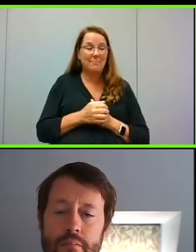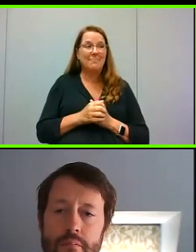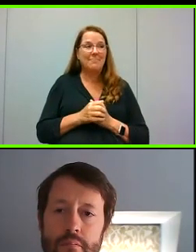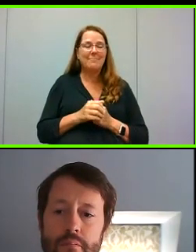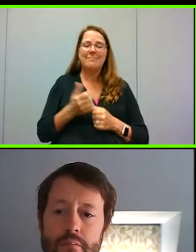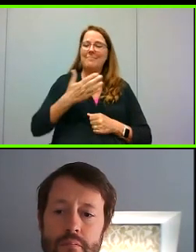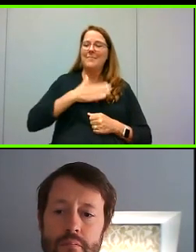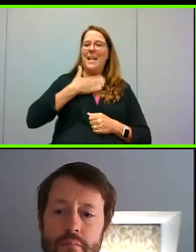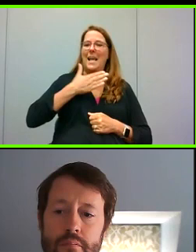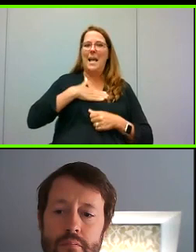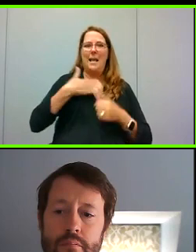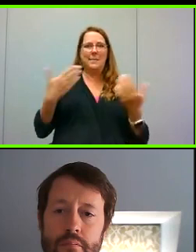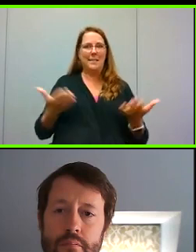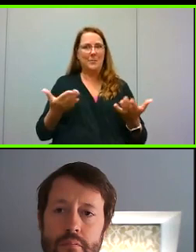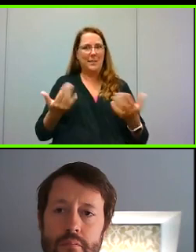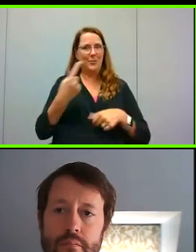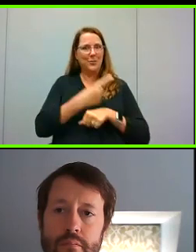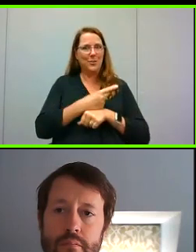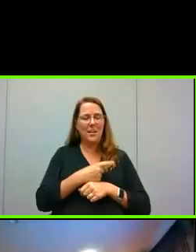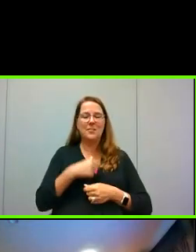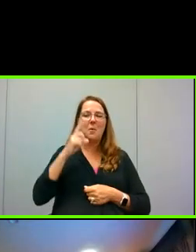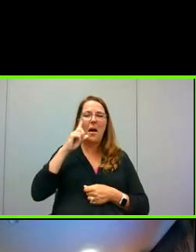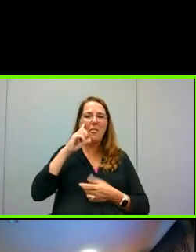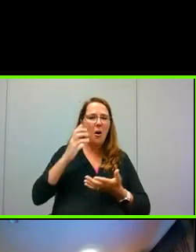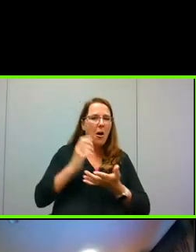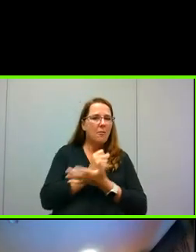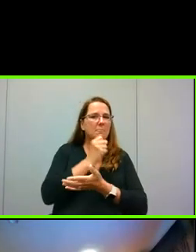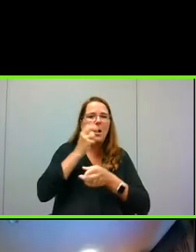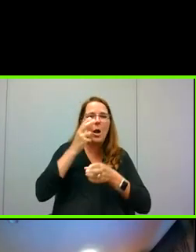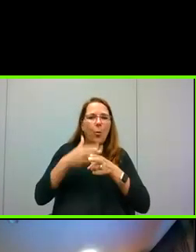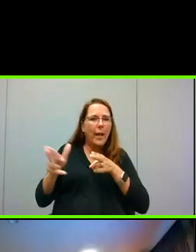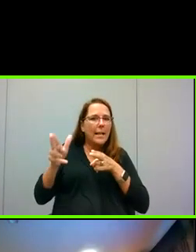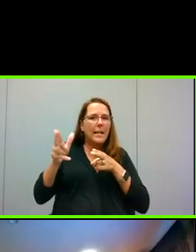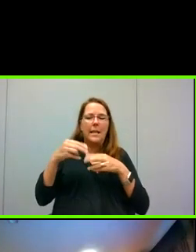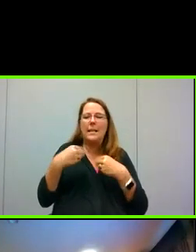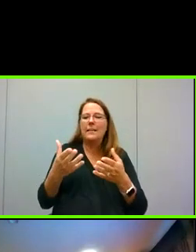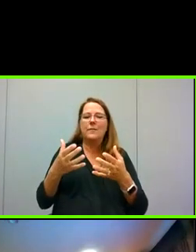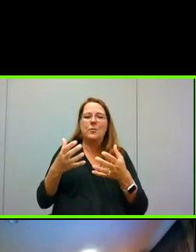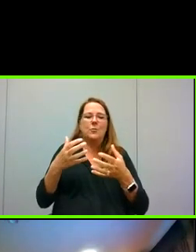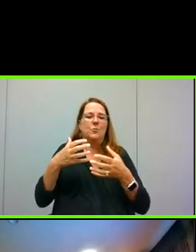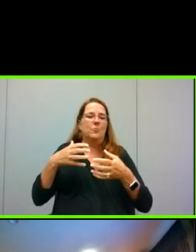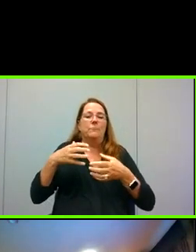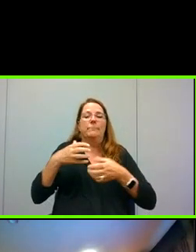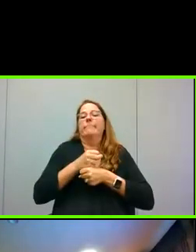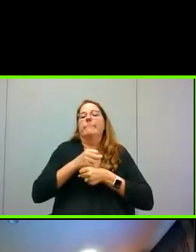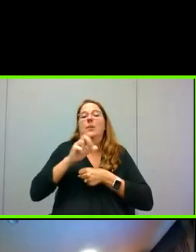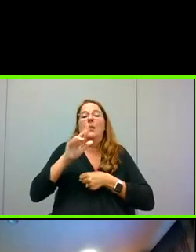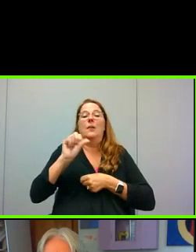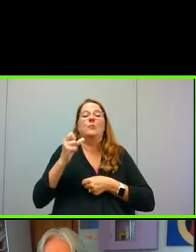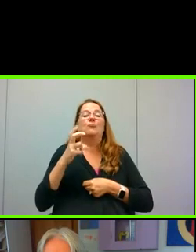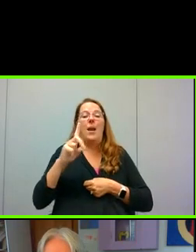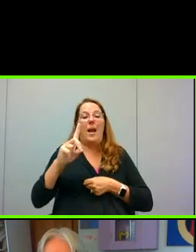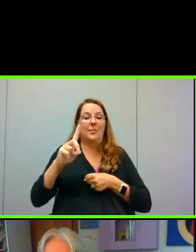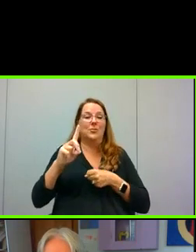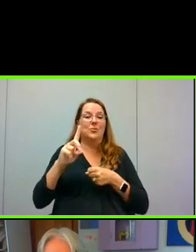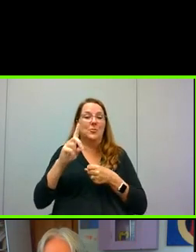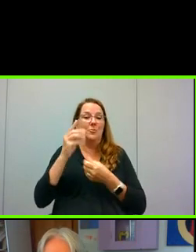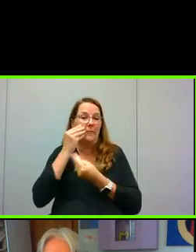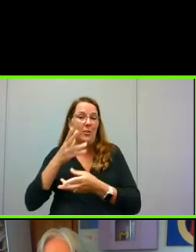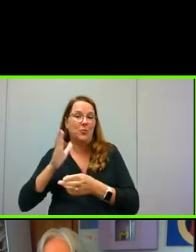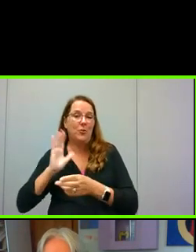I'm so glad to be here today. So I thought what I would do very quickly is give you a real quick crash refresher on our Combined State Plan